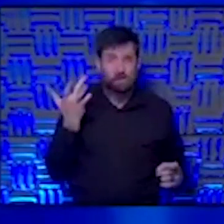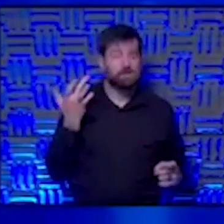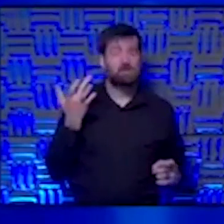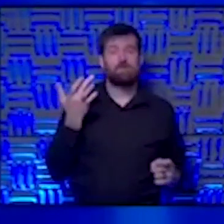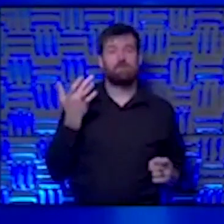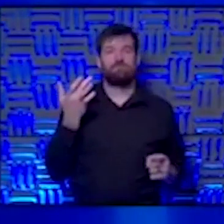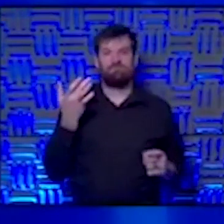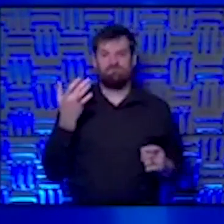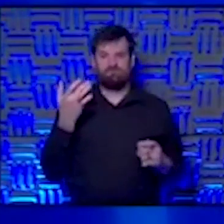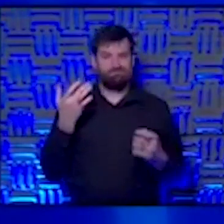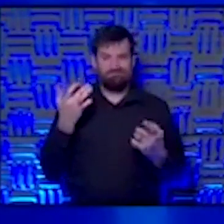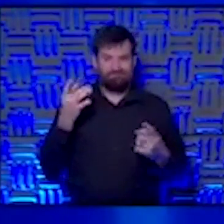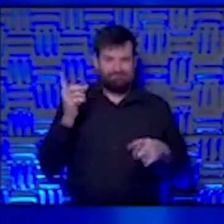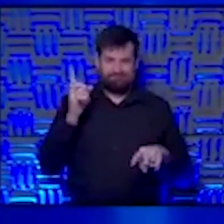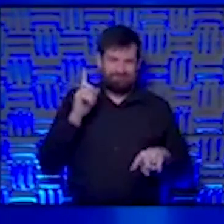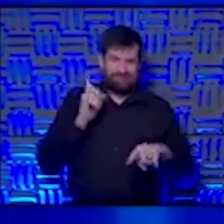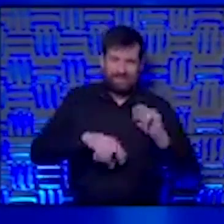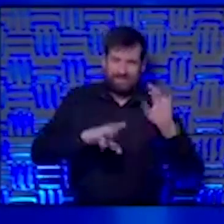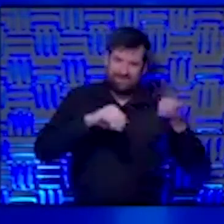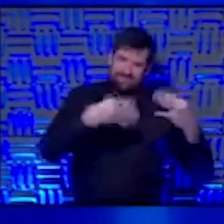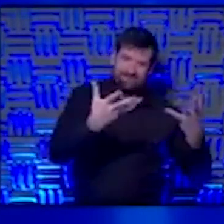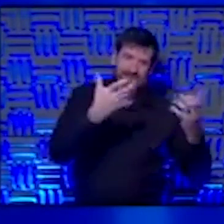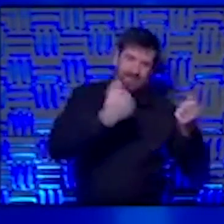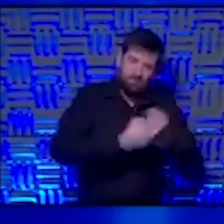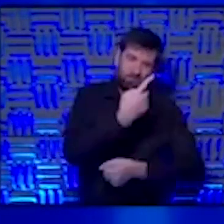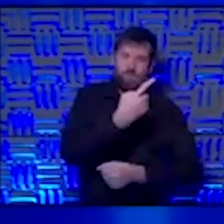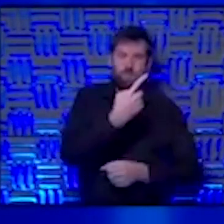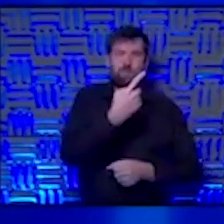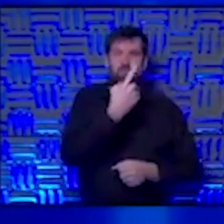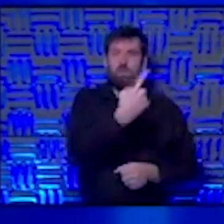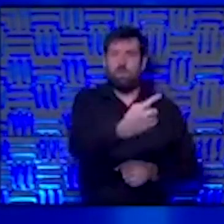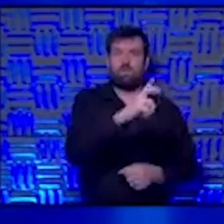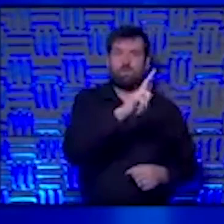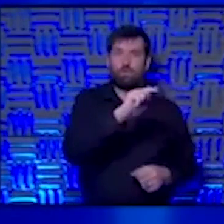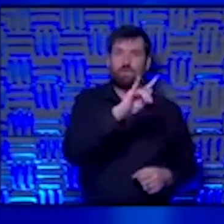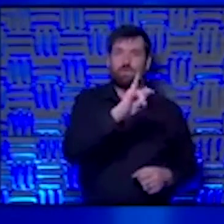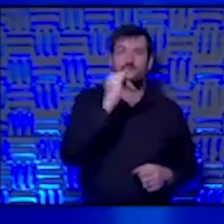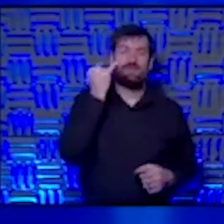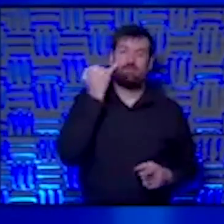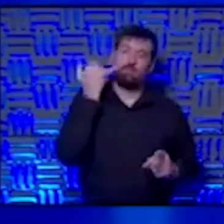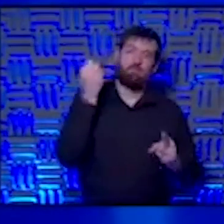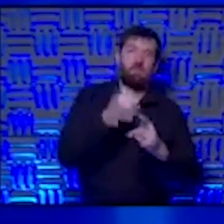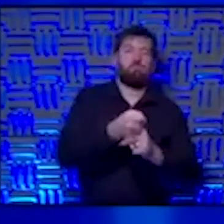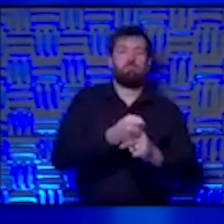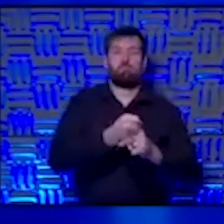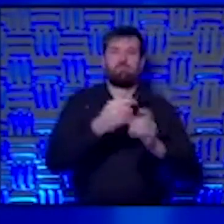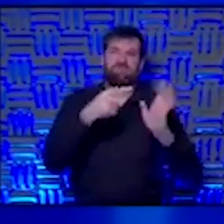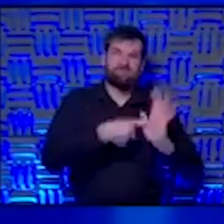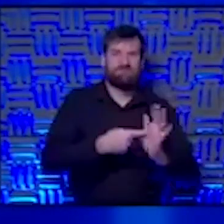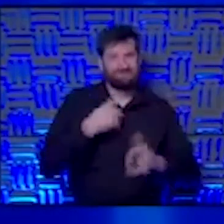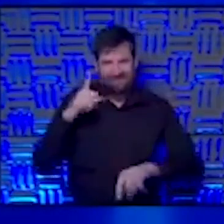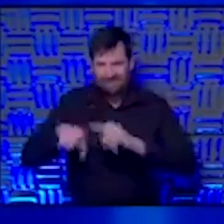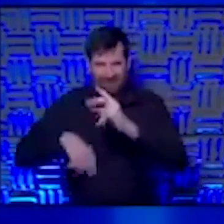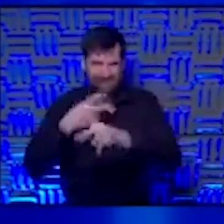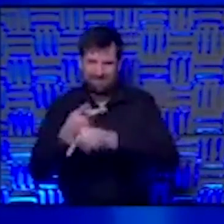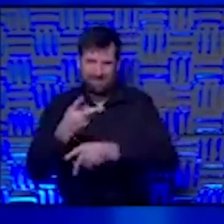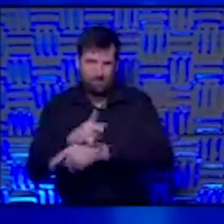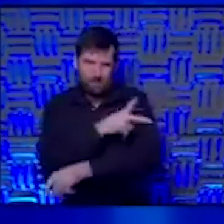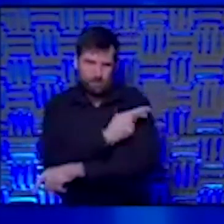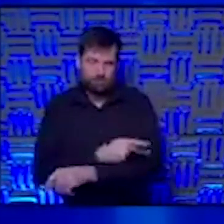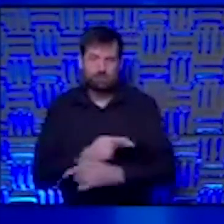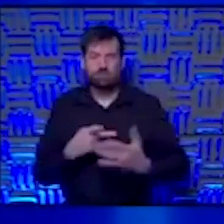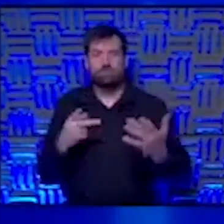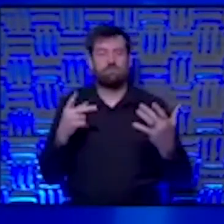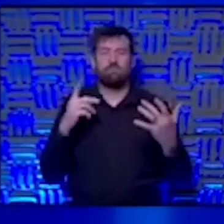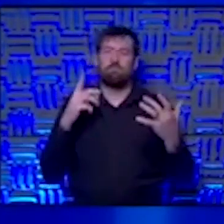had to also stagger. You couldn't give everybody the vaccine on the same day from one unit in case they had side effects, and then they had to stay home, and then you couldn't take care of the patients on that unit. So a lot